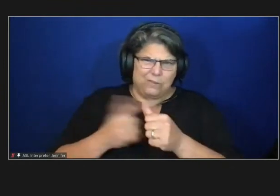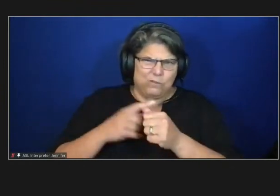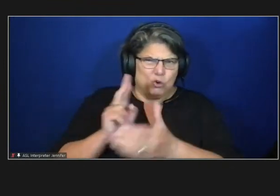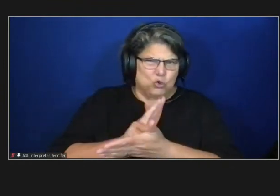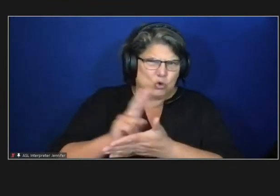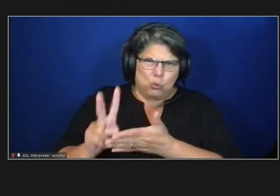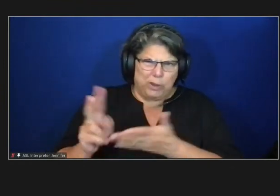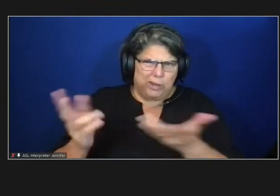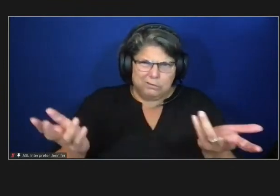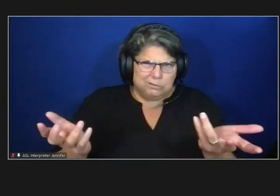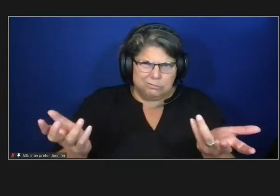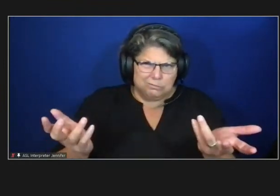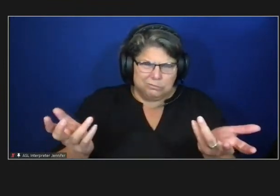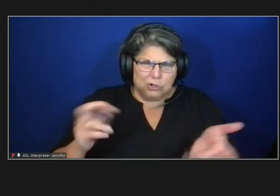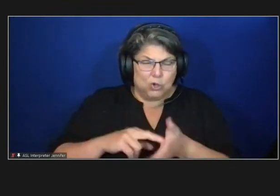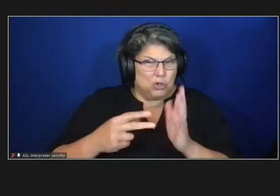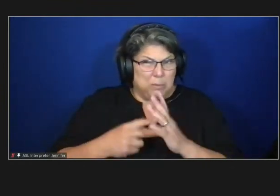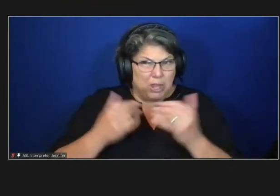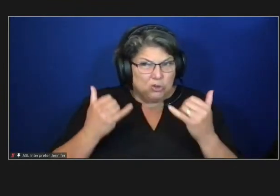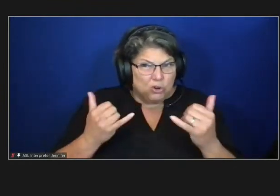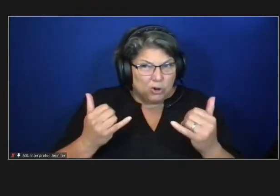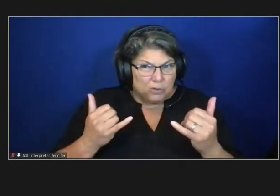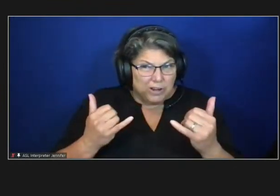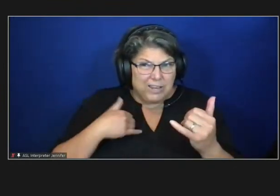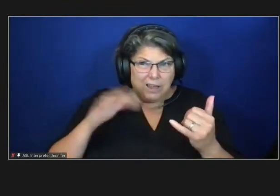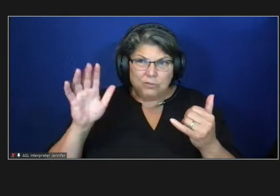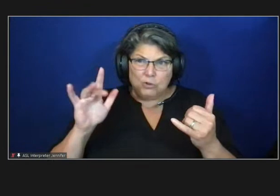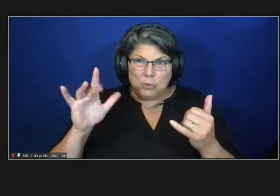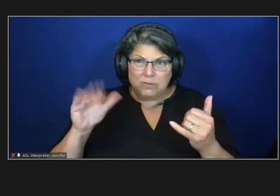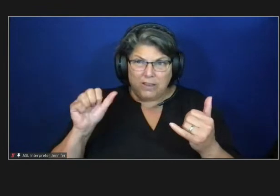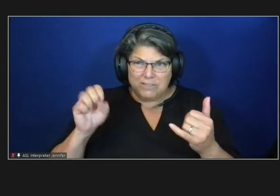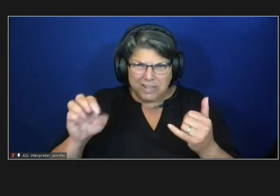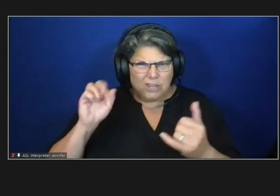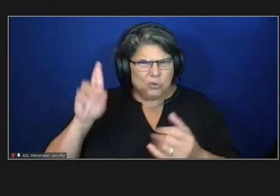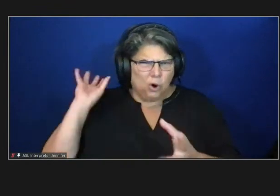know. Is that, you mean current 25 cases or altogether?